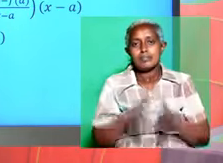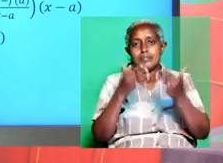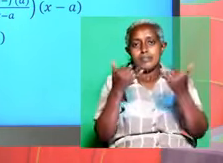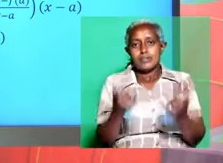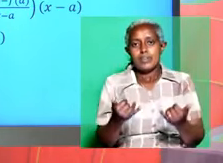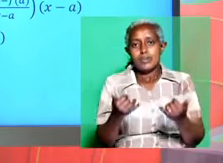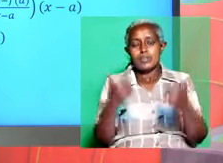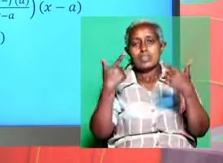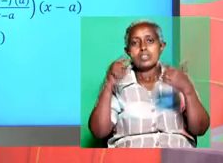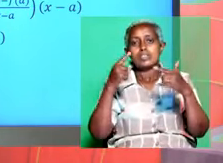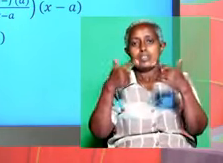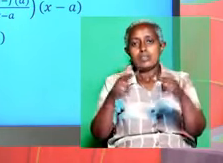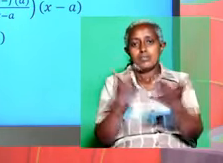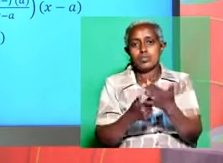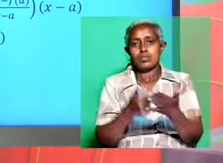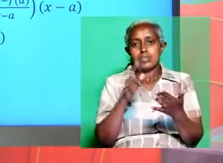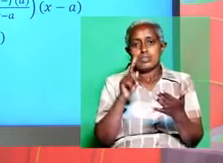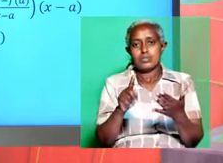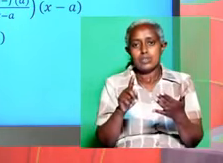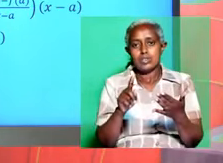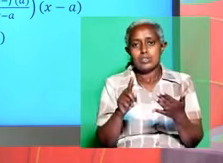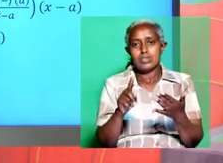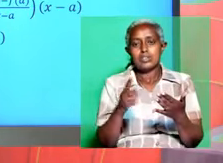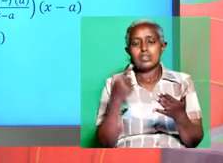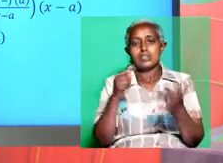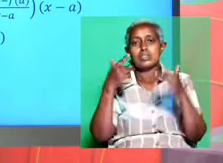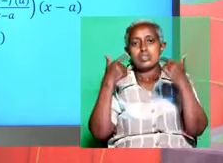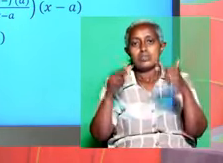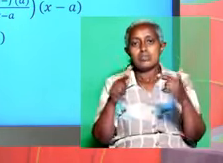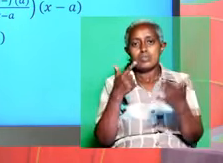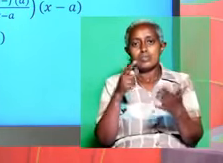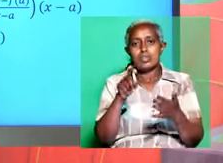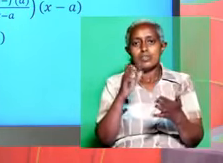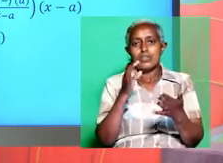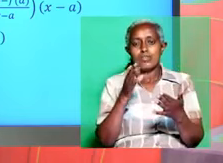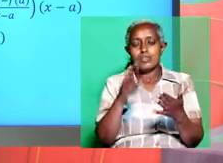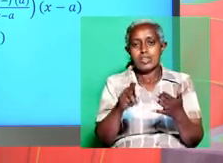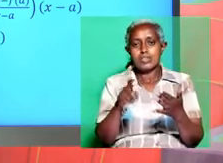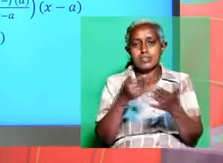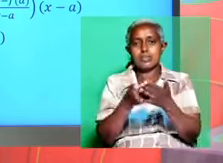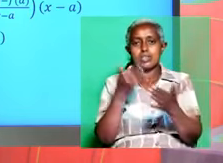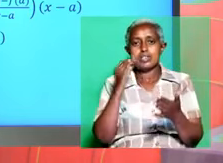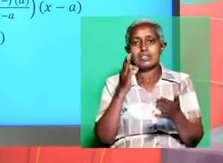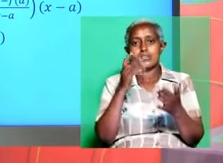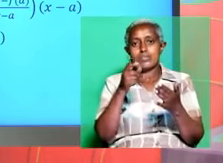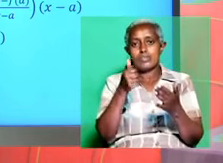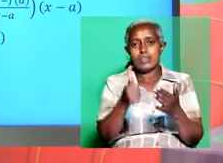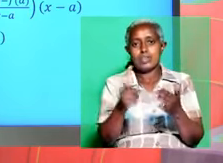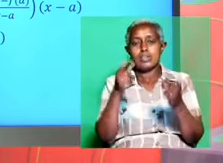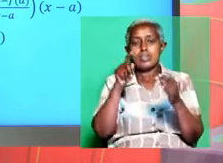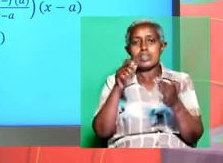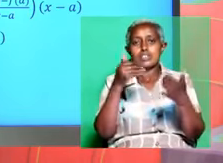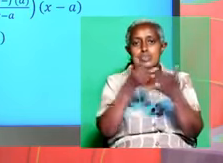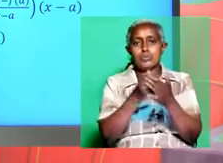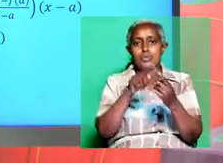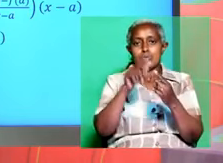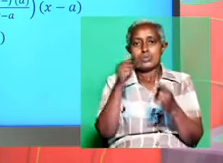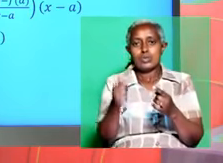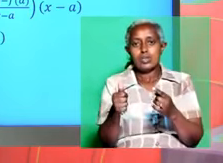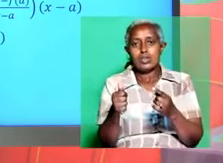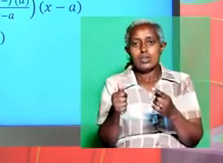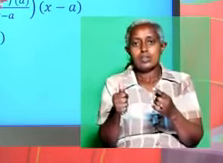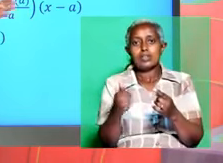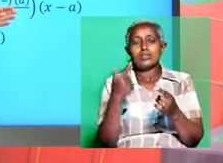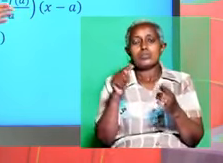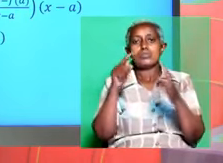Now the limit of this one, the limit of f of x minus f of a, where x approaches to a, is equal